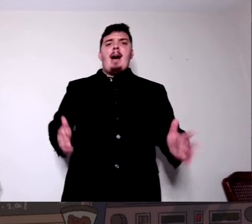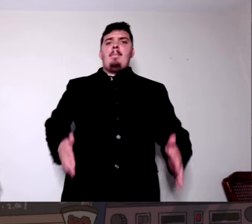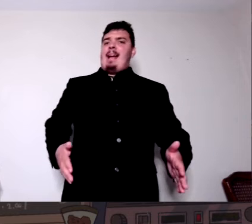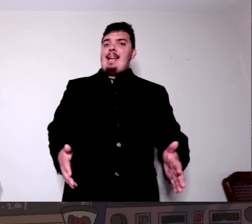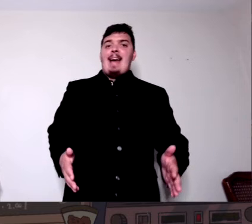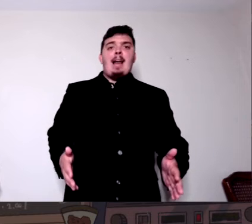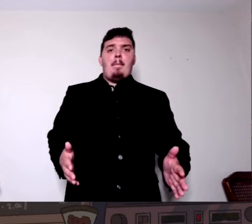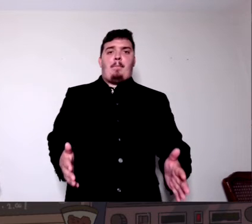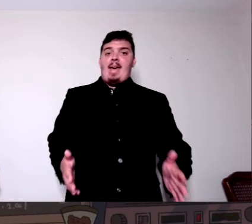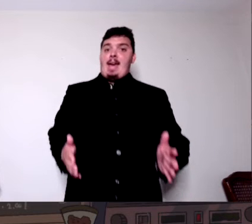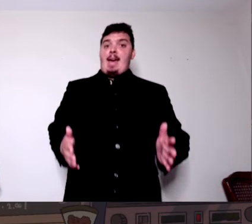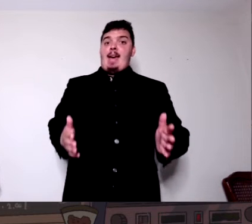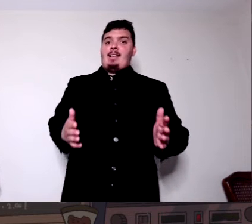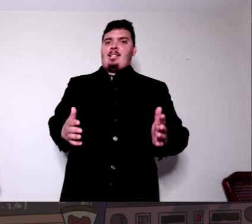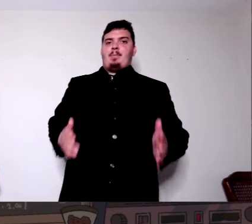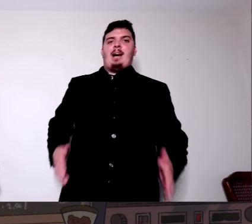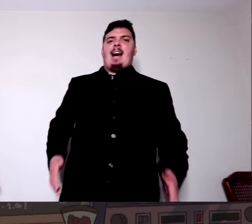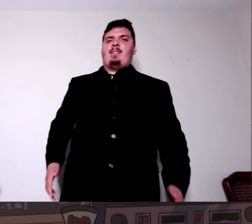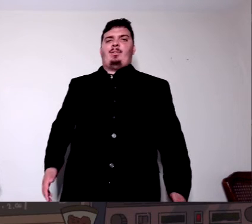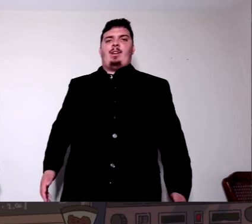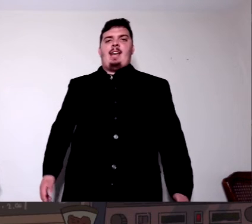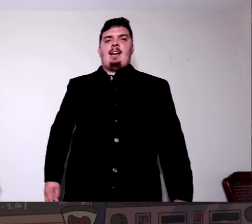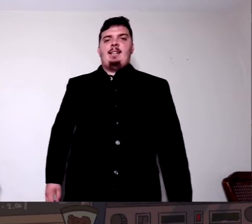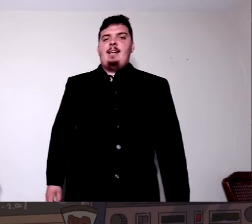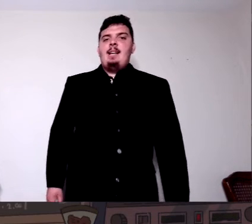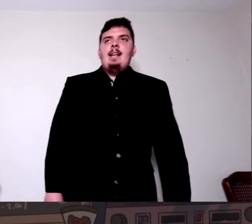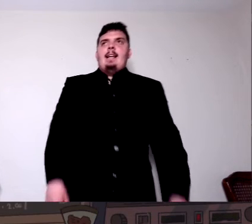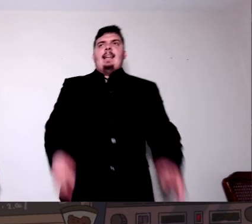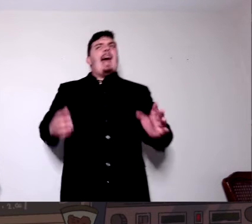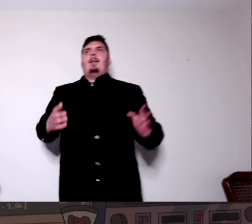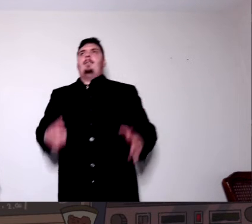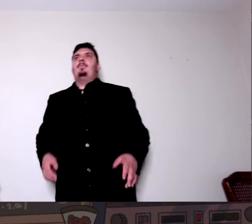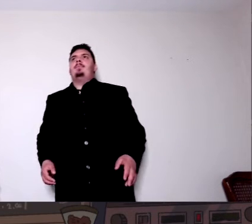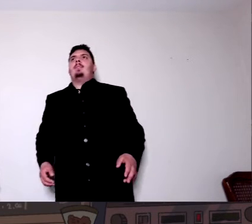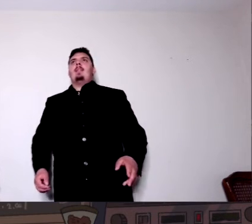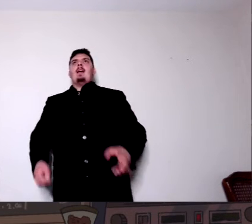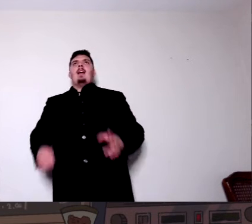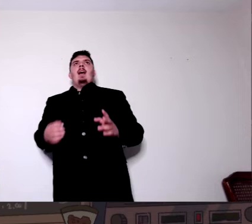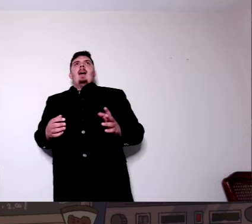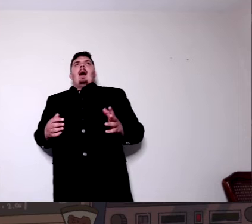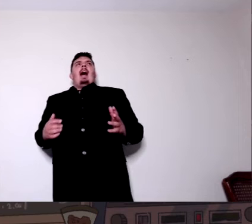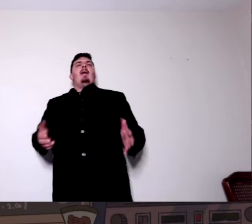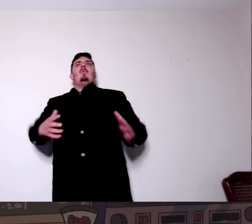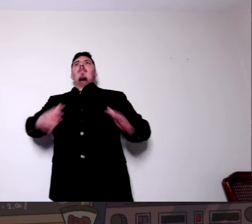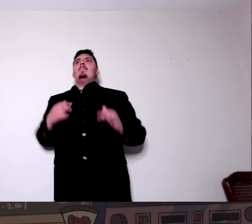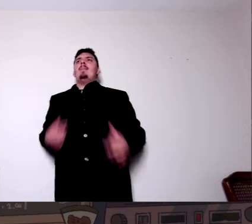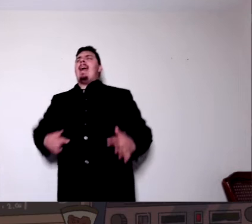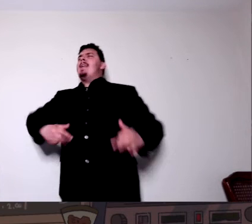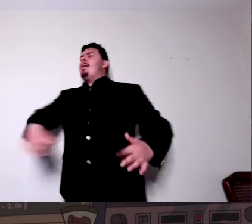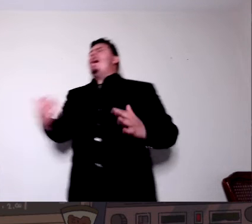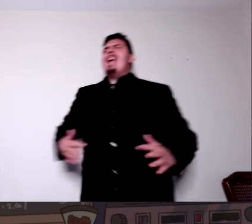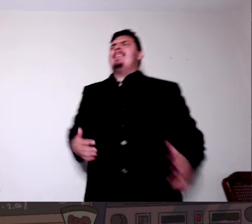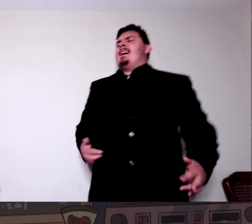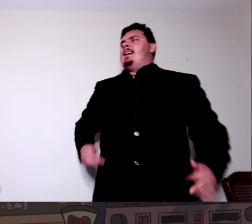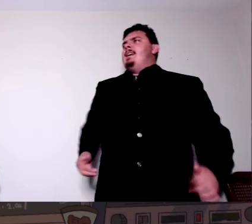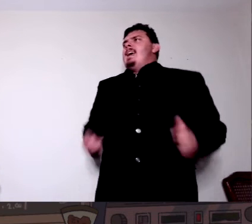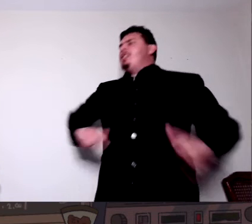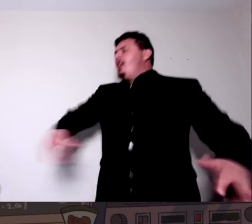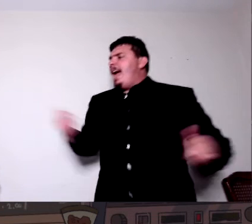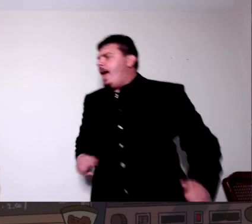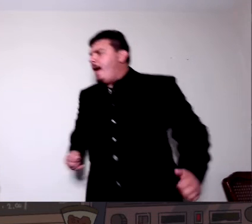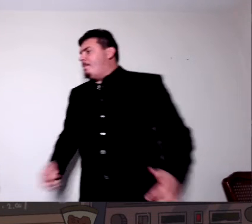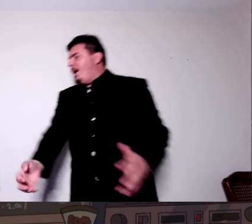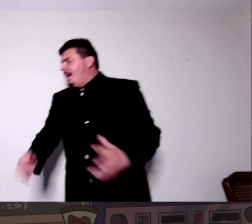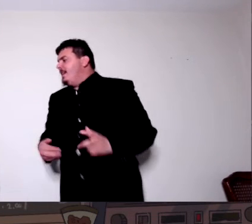He's small, but he got a big surprise for you. Now, I want a man, Amanda!